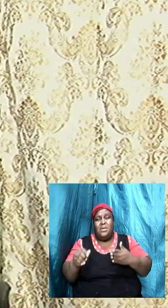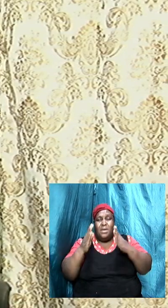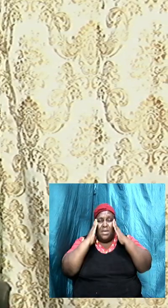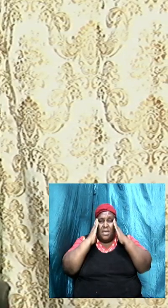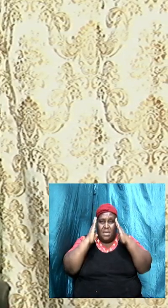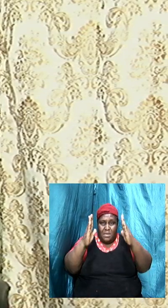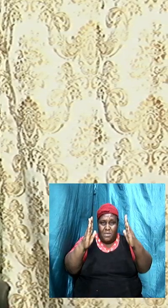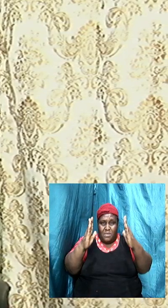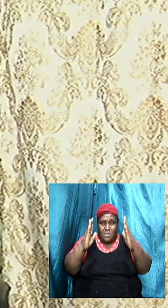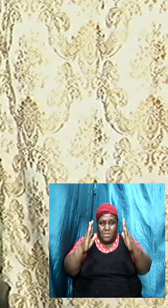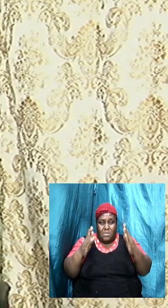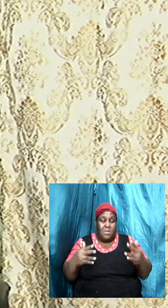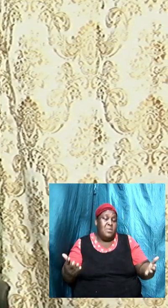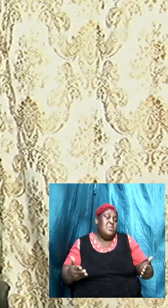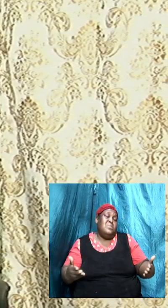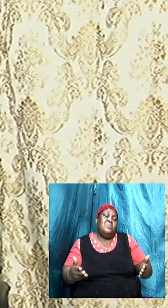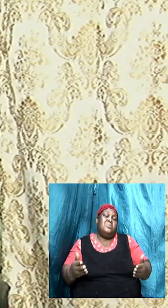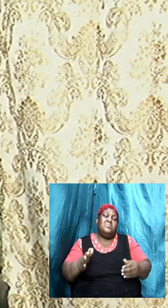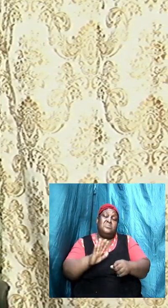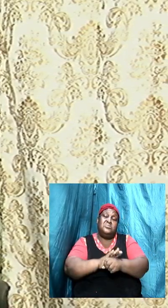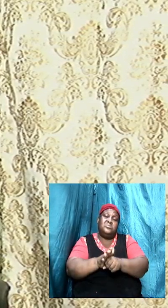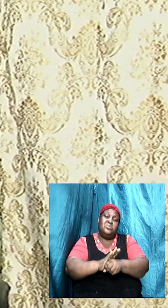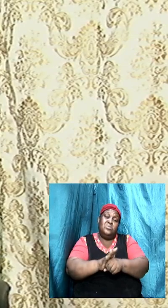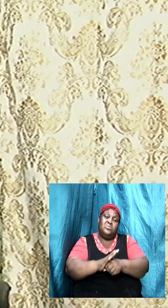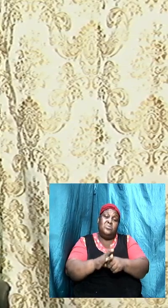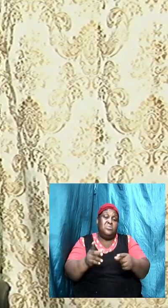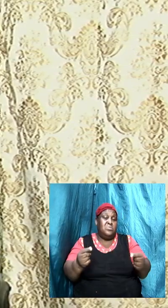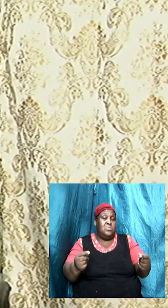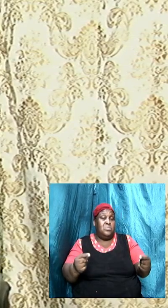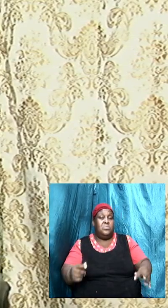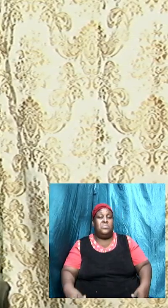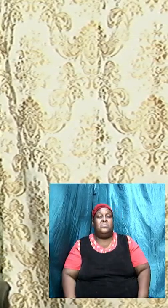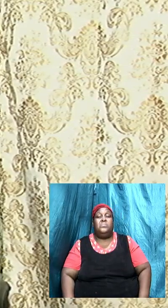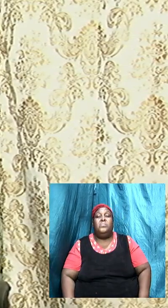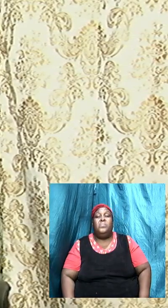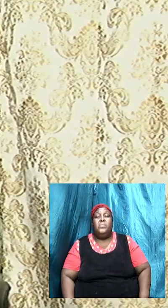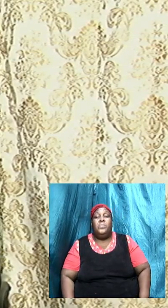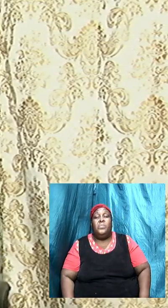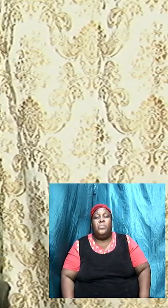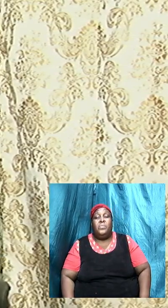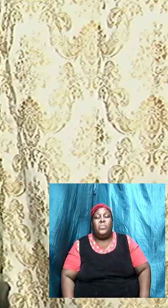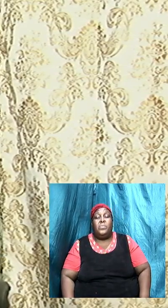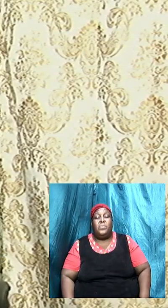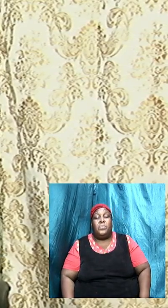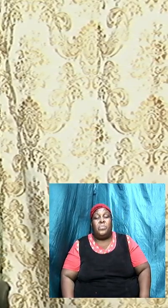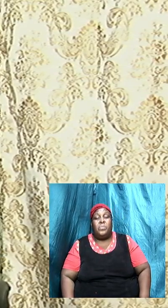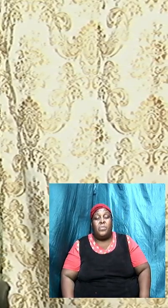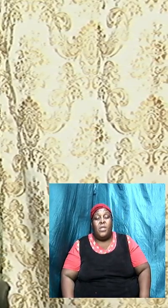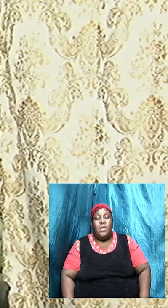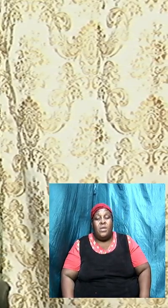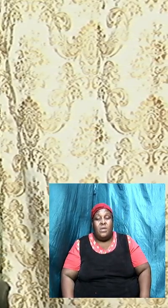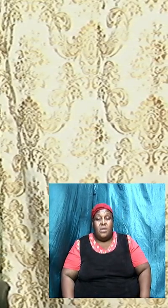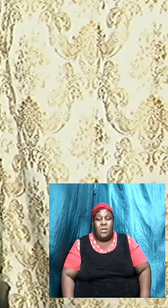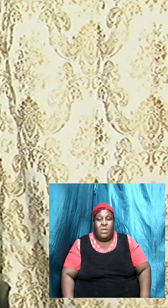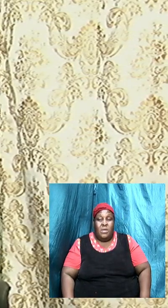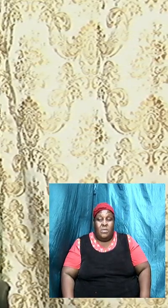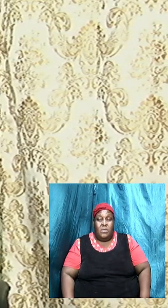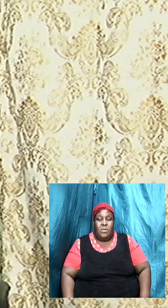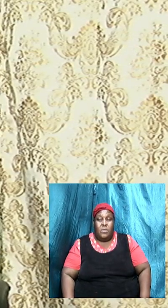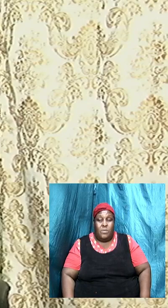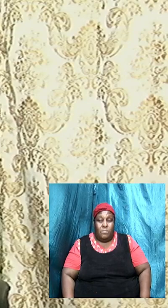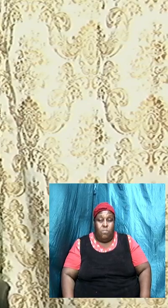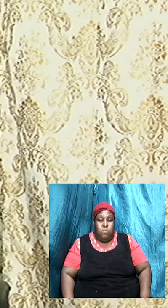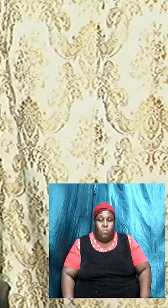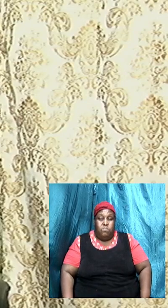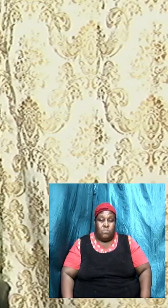attention to what this coronavirus is doing. Also, while we have a drive to have